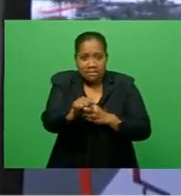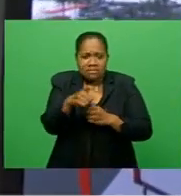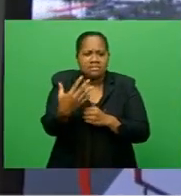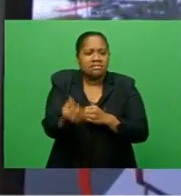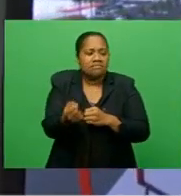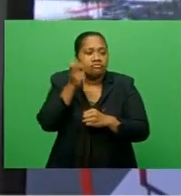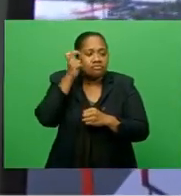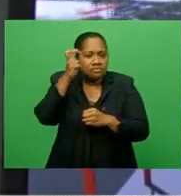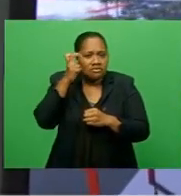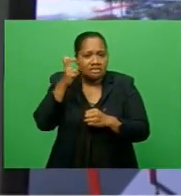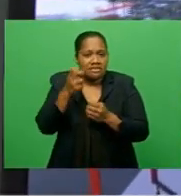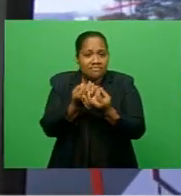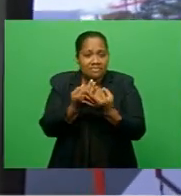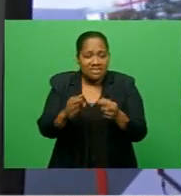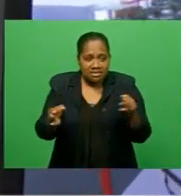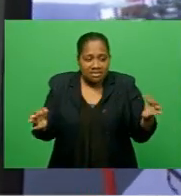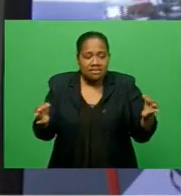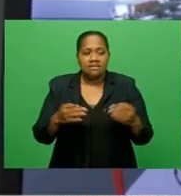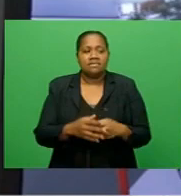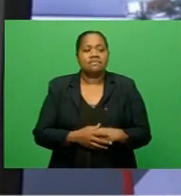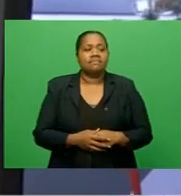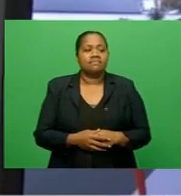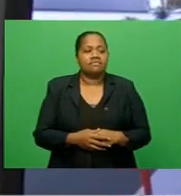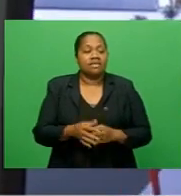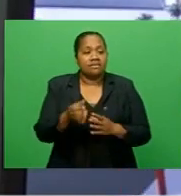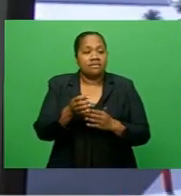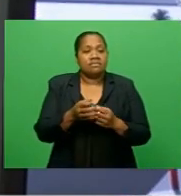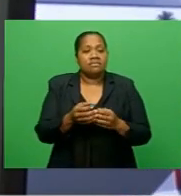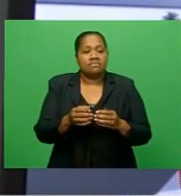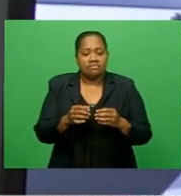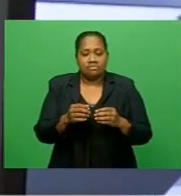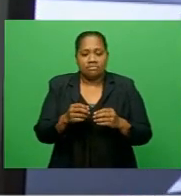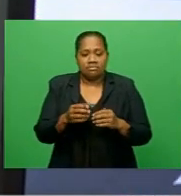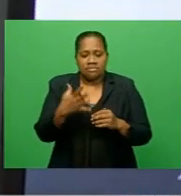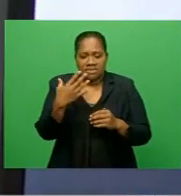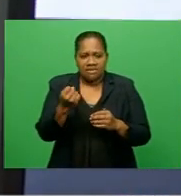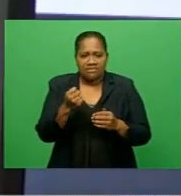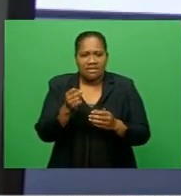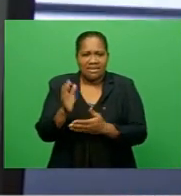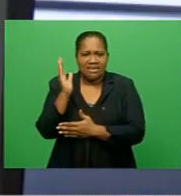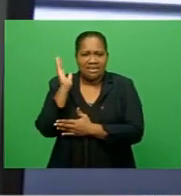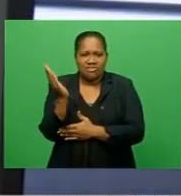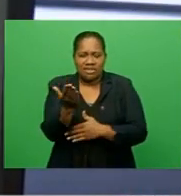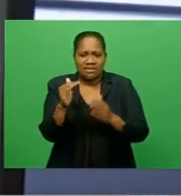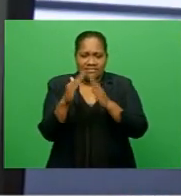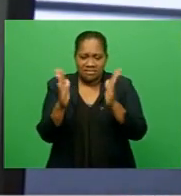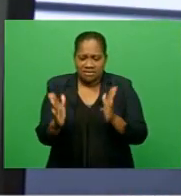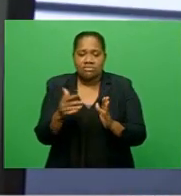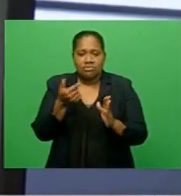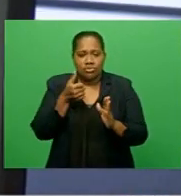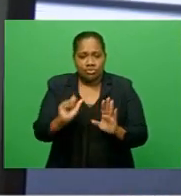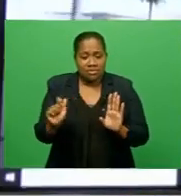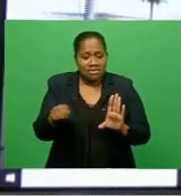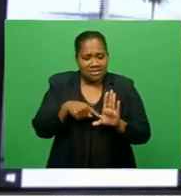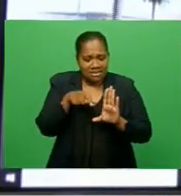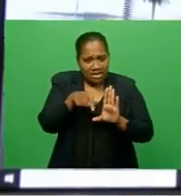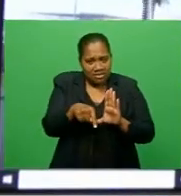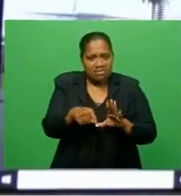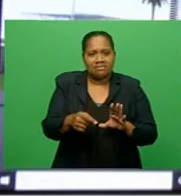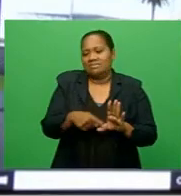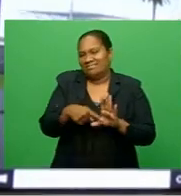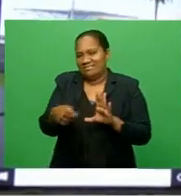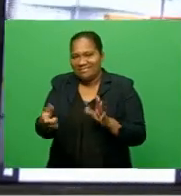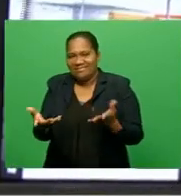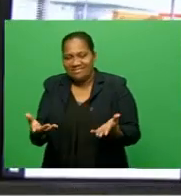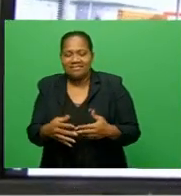training facility and catering facilities that will be used for both in-house and outsourcing externally. The